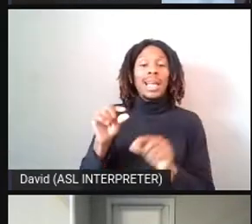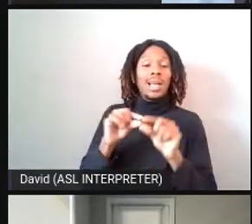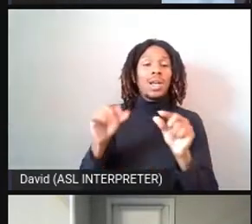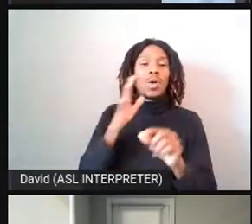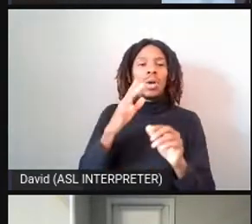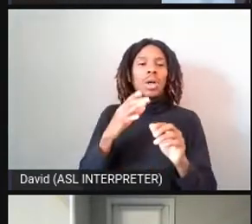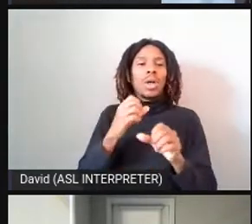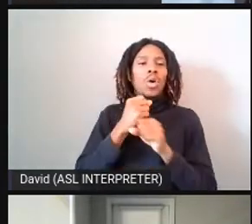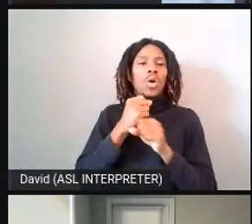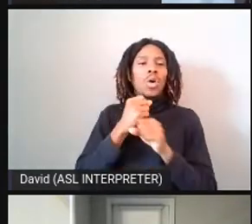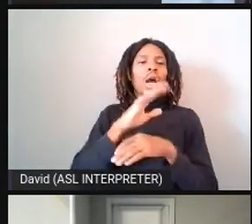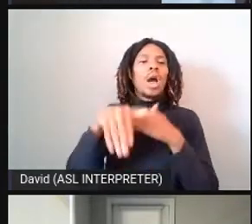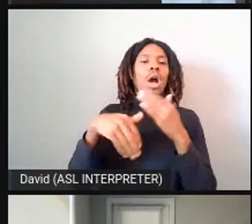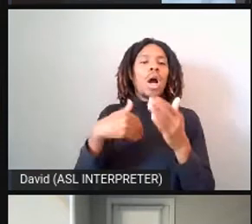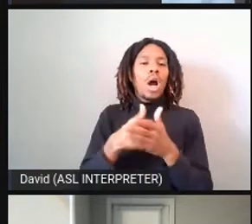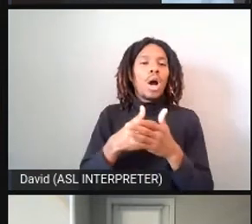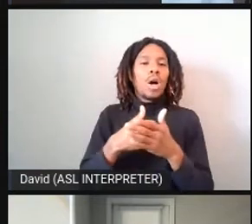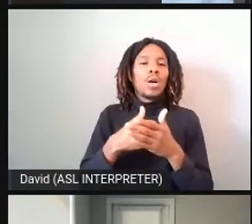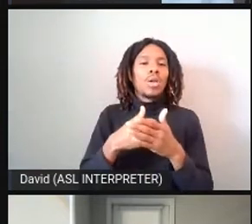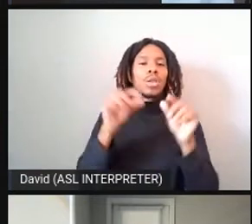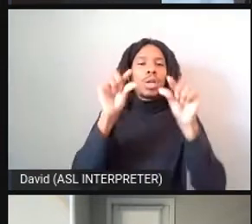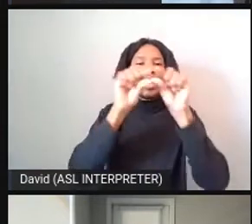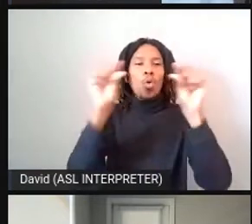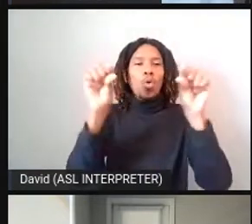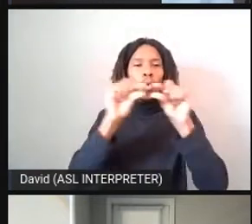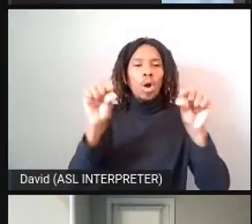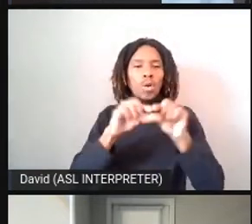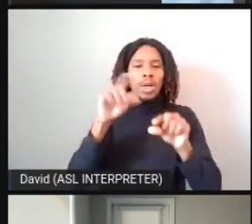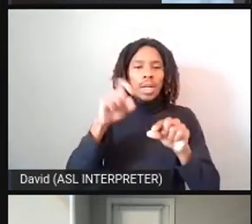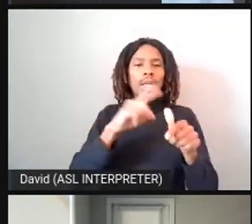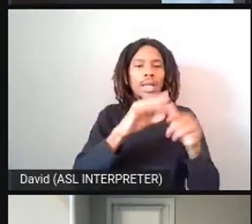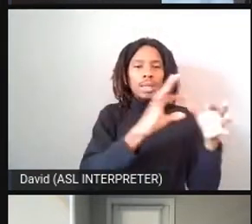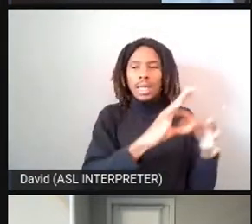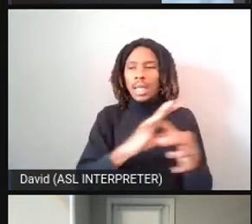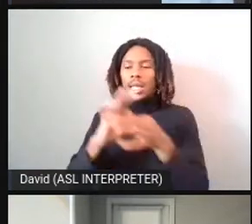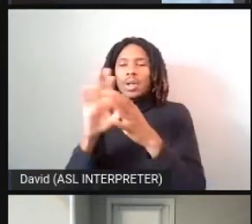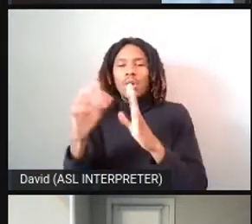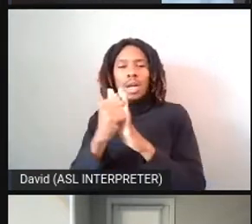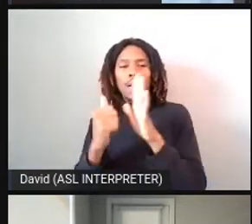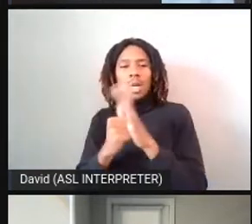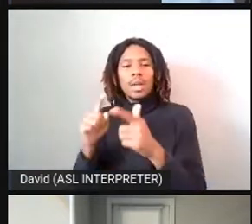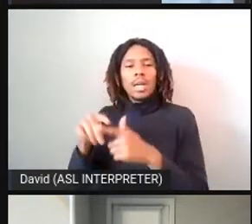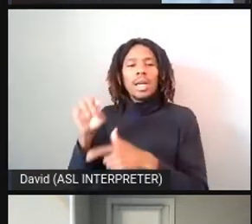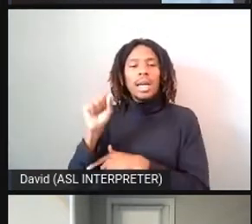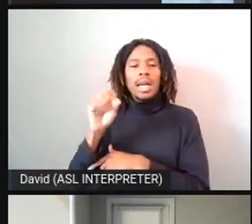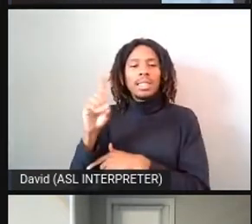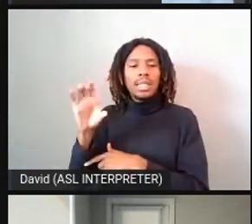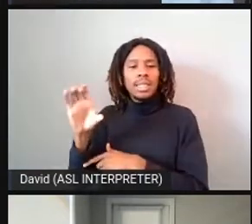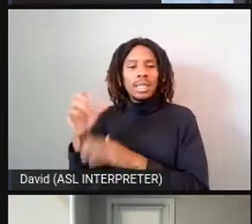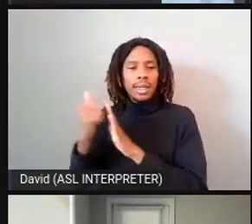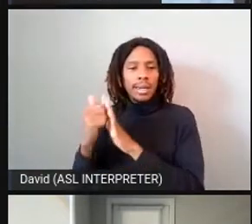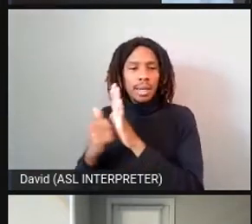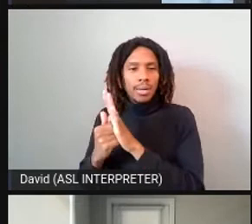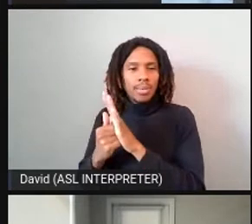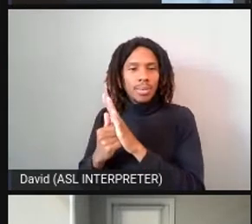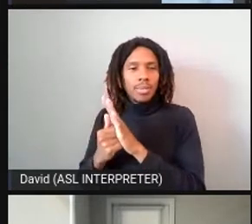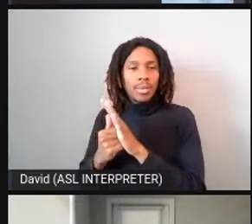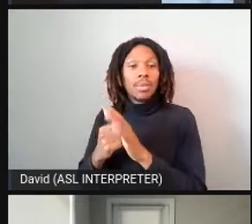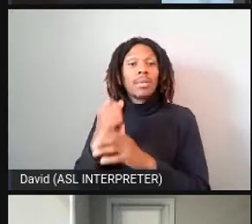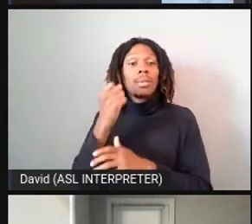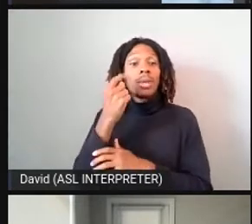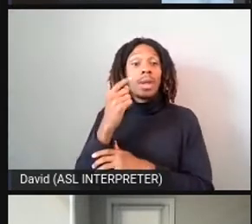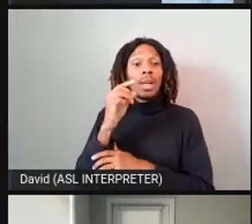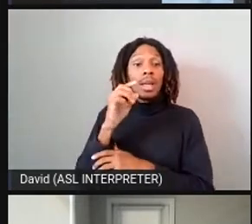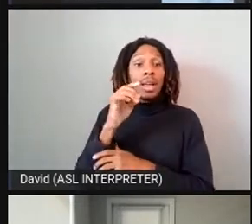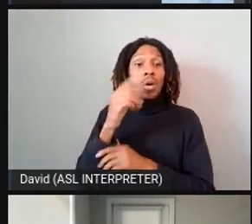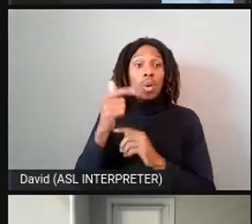will create all the roles needed, and then it would link your account to the SDDC account. When that linking